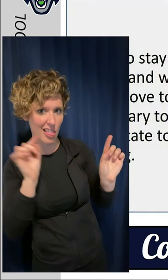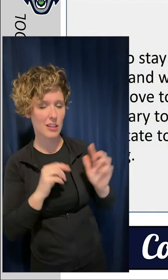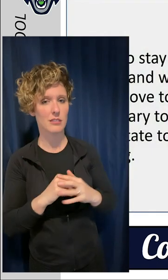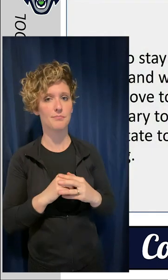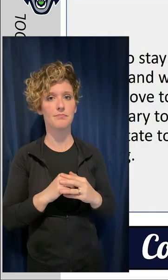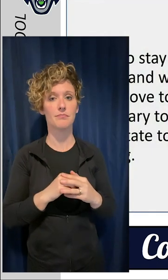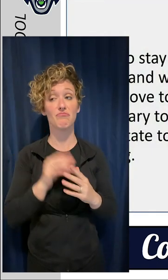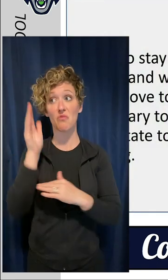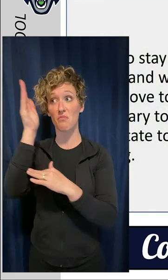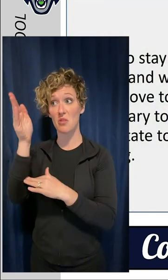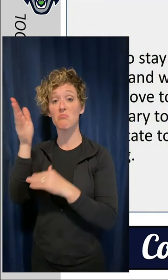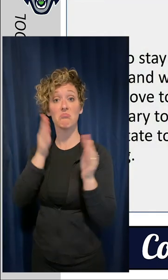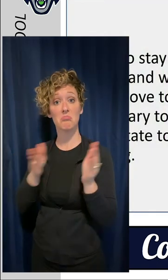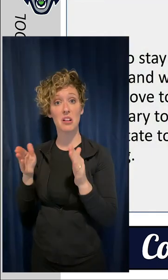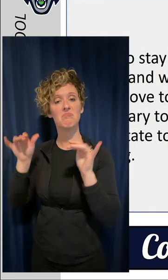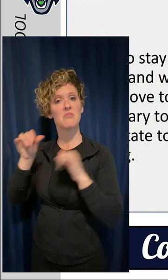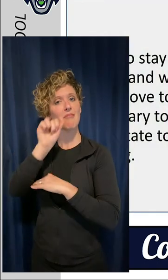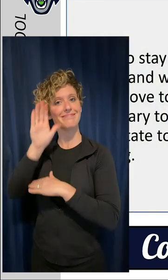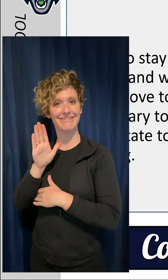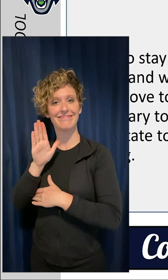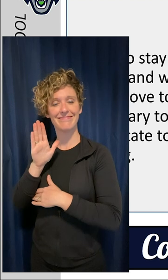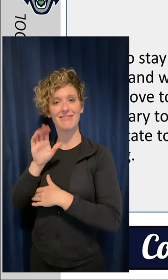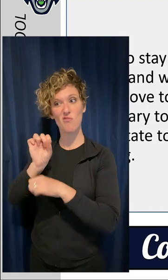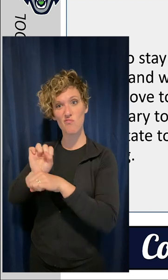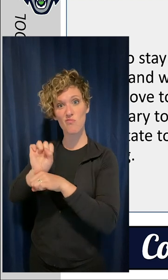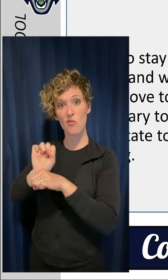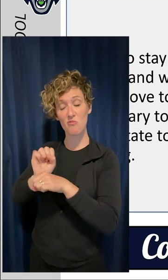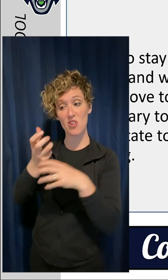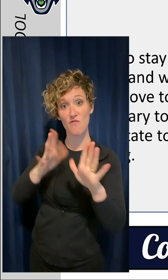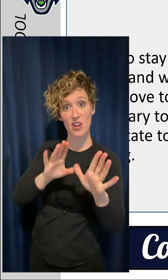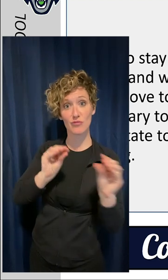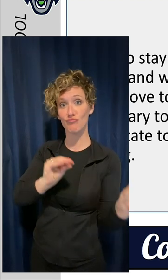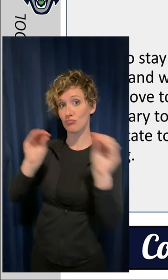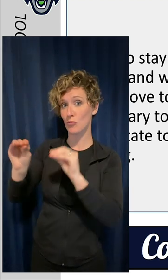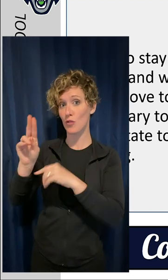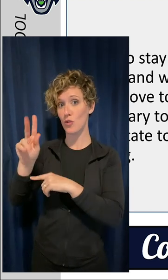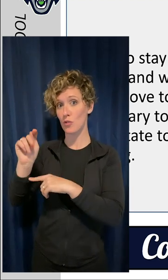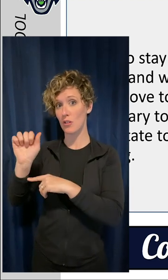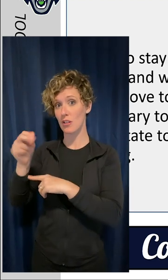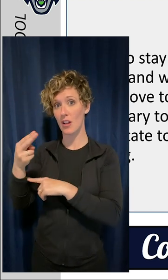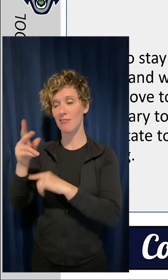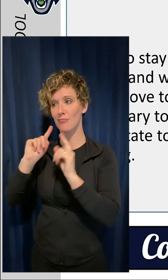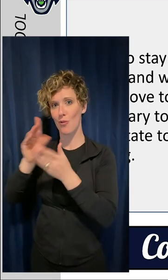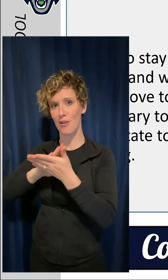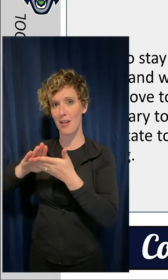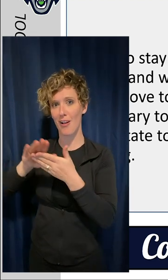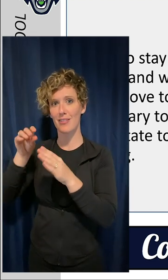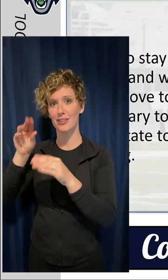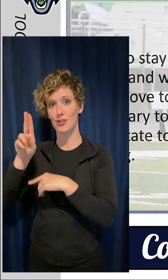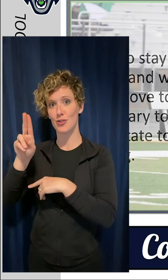future, Mackenzie plans to stay in Alaska and work, then move to Utah in January to attend Utah State to study